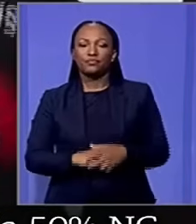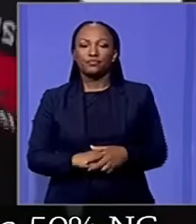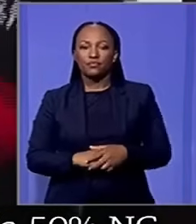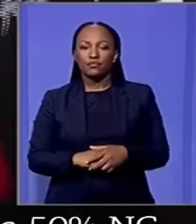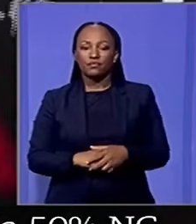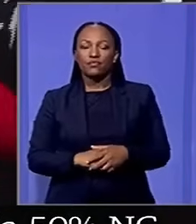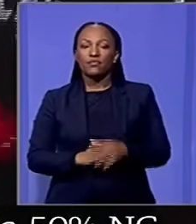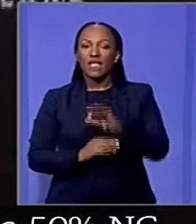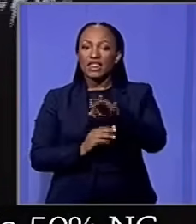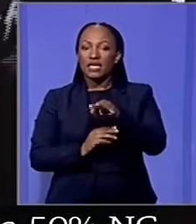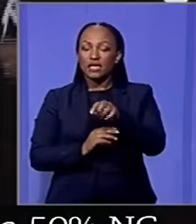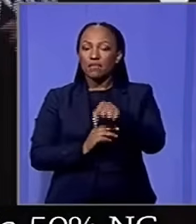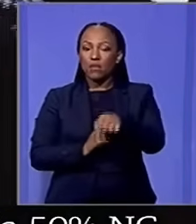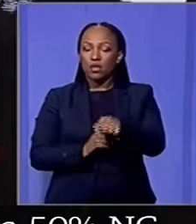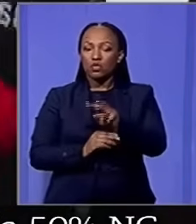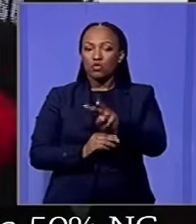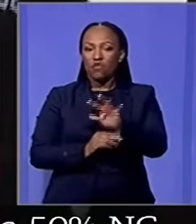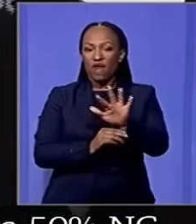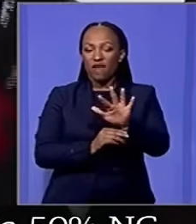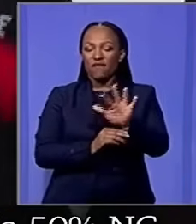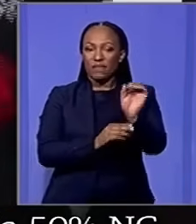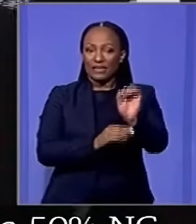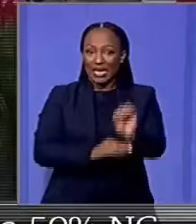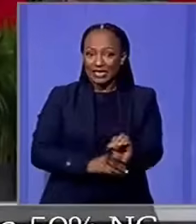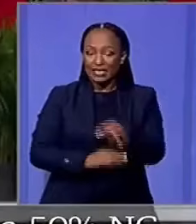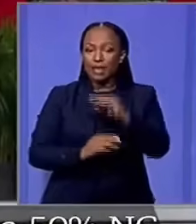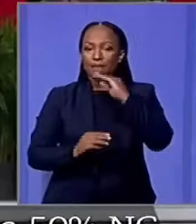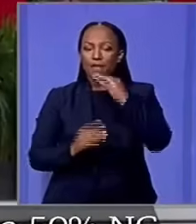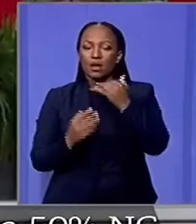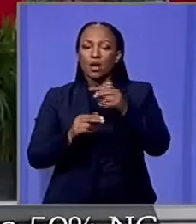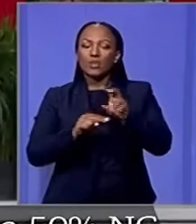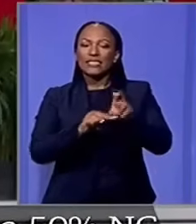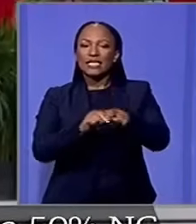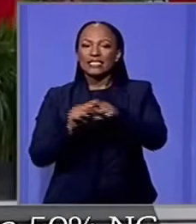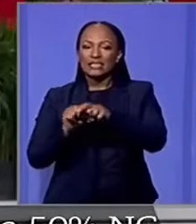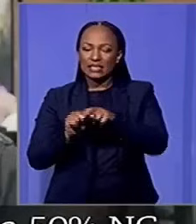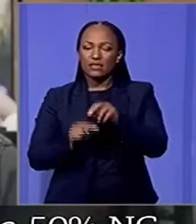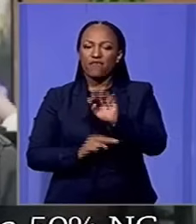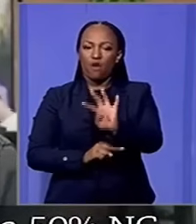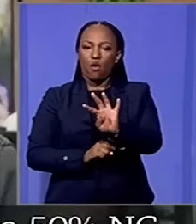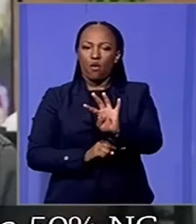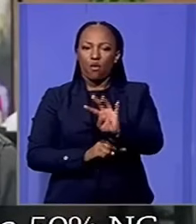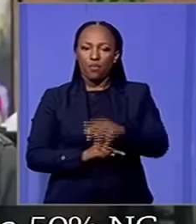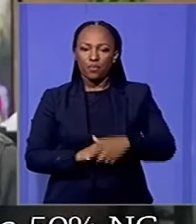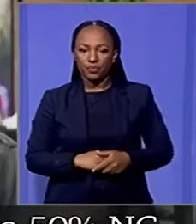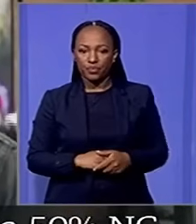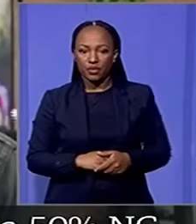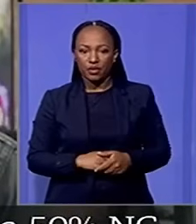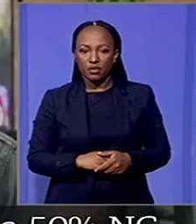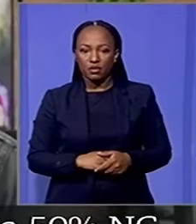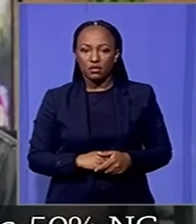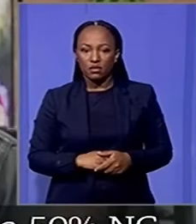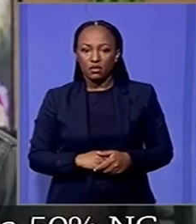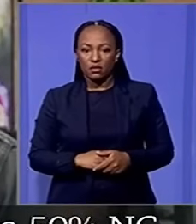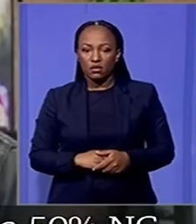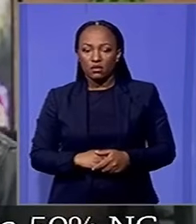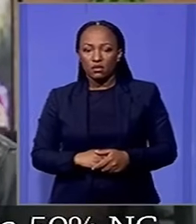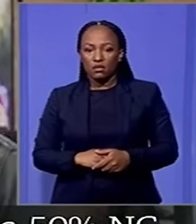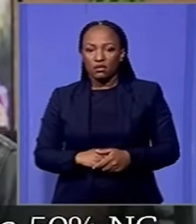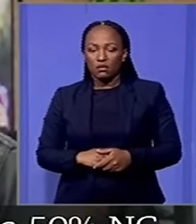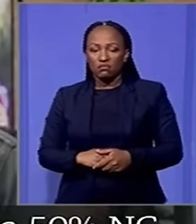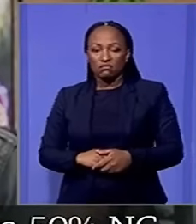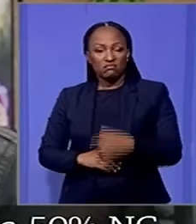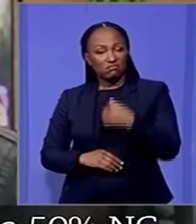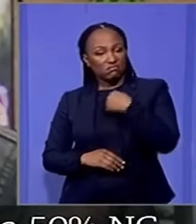hweditše 13.25% seo se ra gore e na le ditulo tše 4. Ga rena kgatlhego ya go bua le